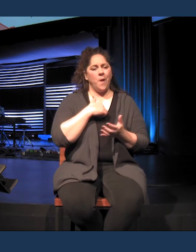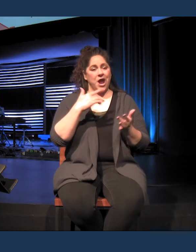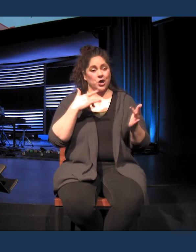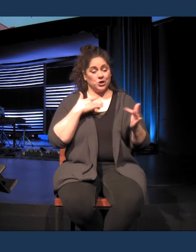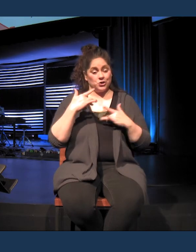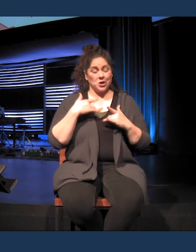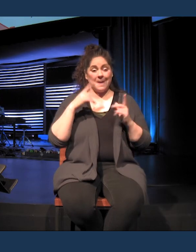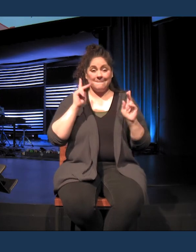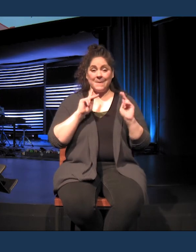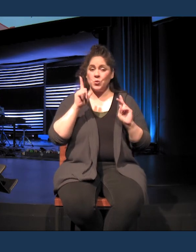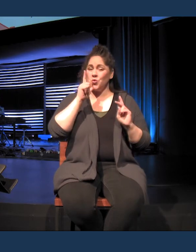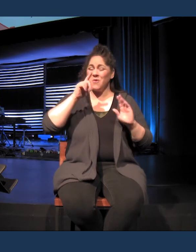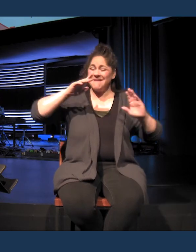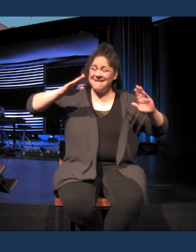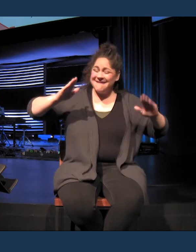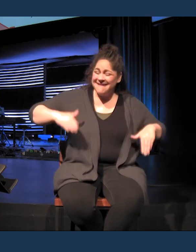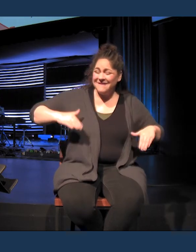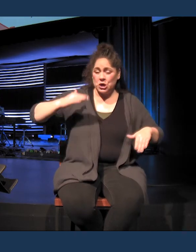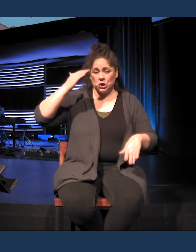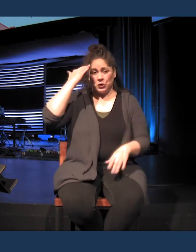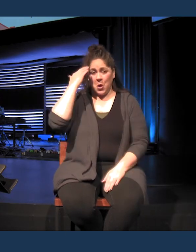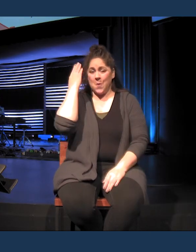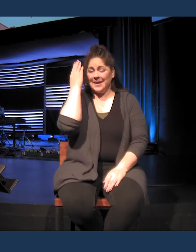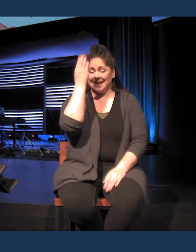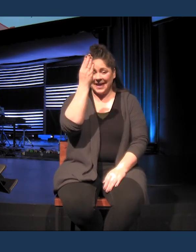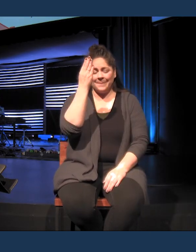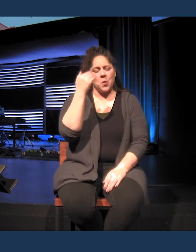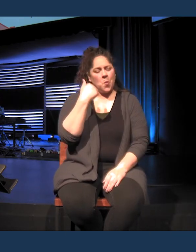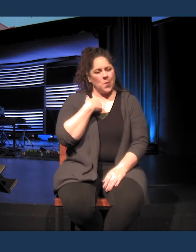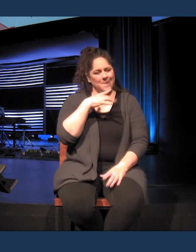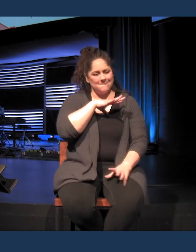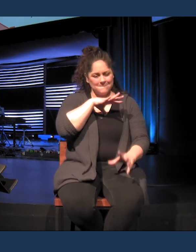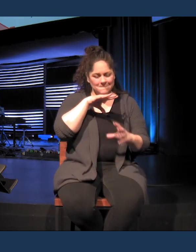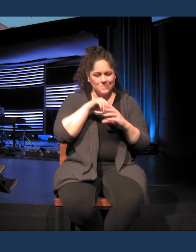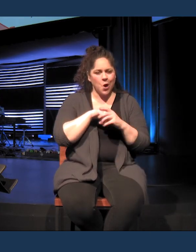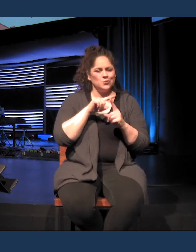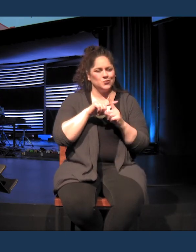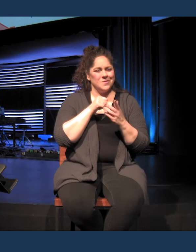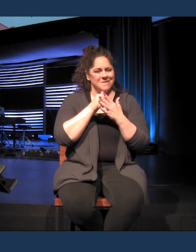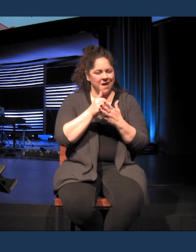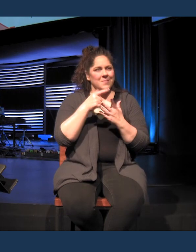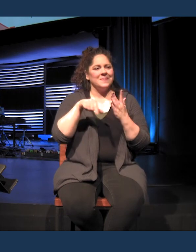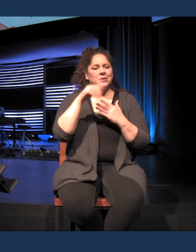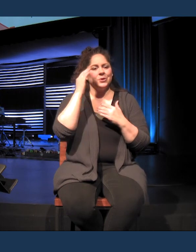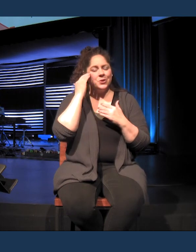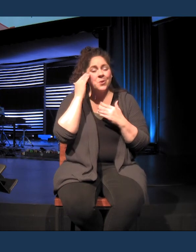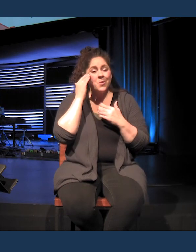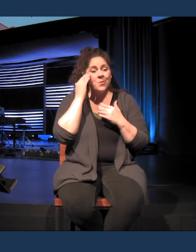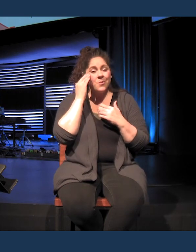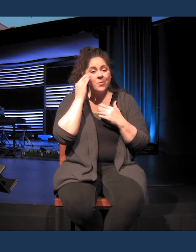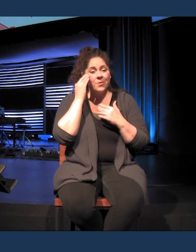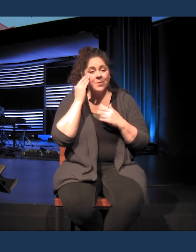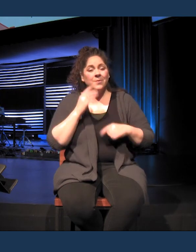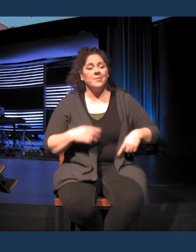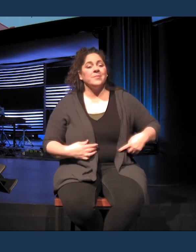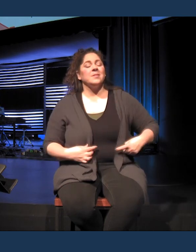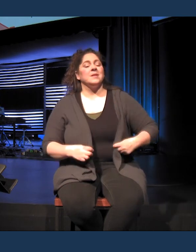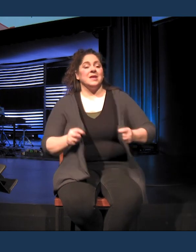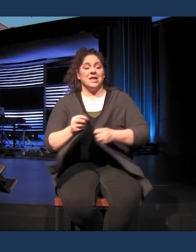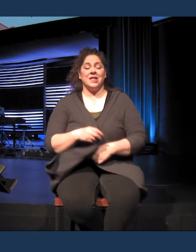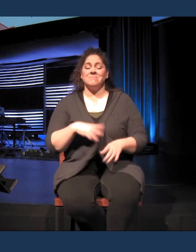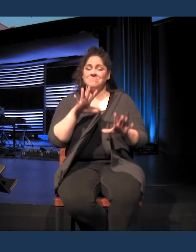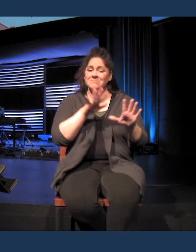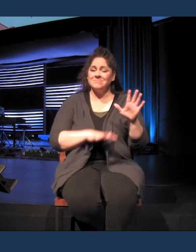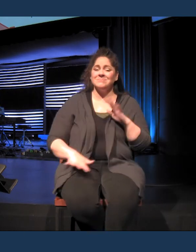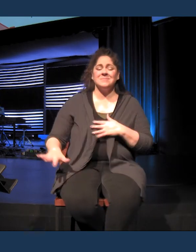know Jesus, and we want to be part of the solution. Jesus said, you know, the fields are ripe for